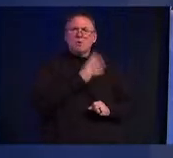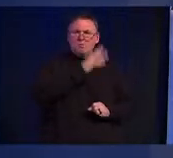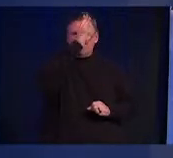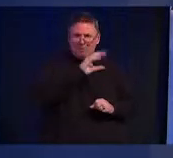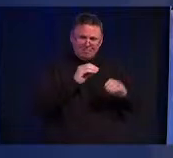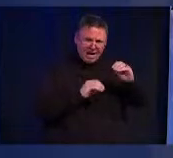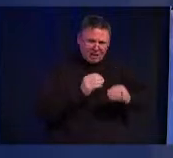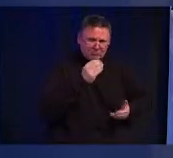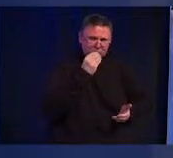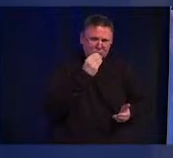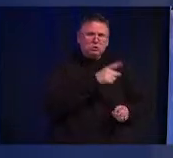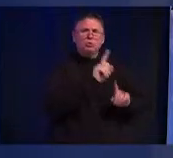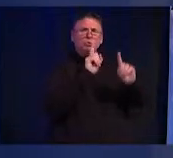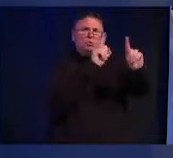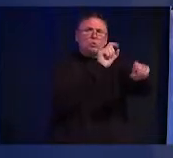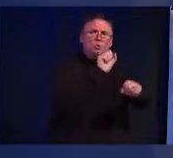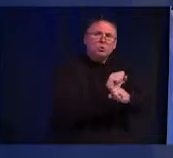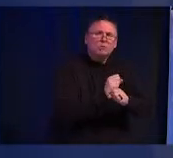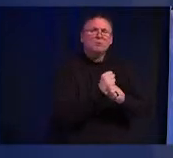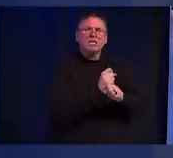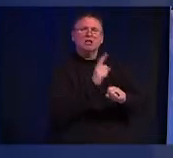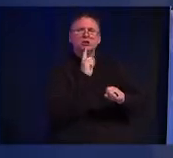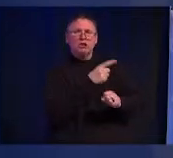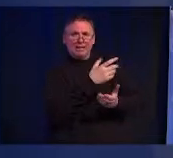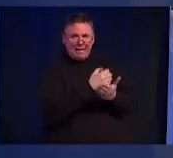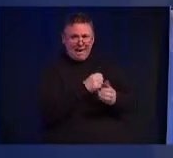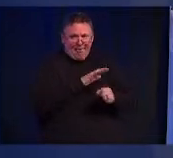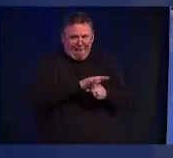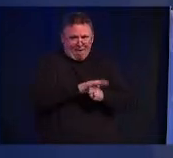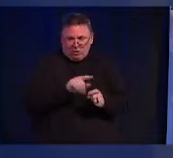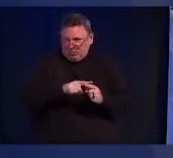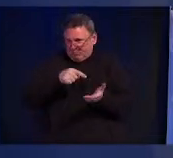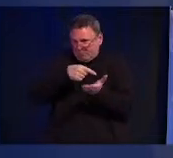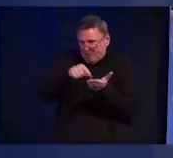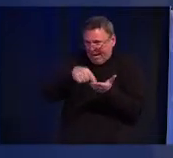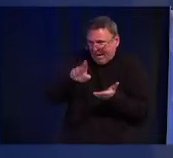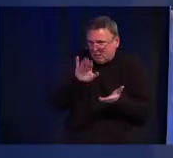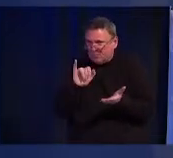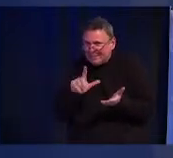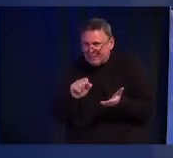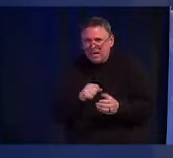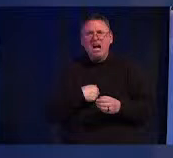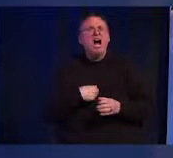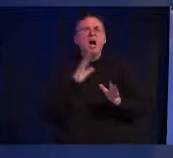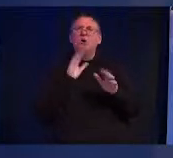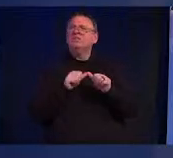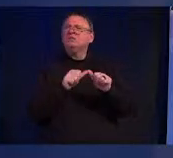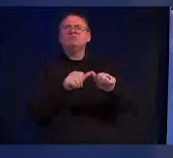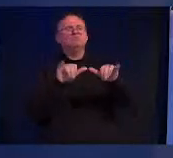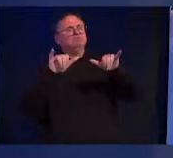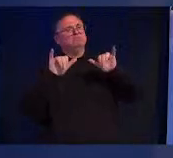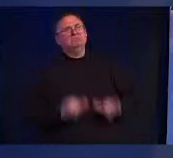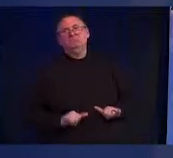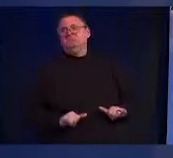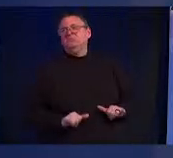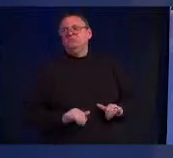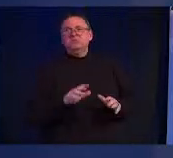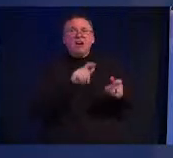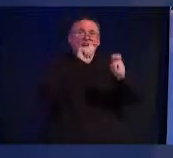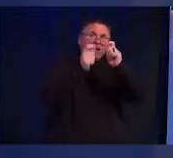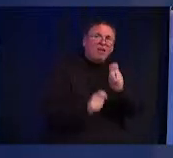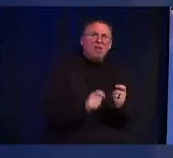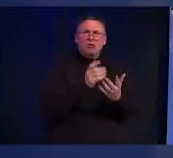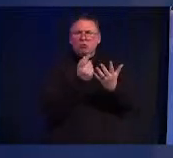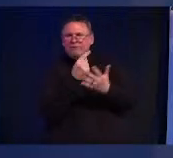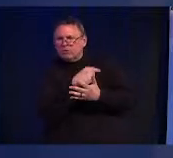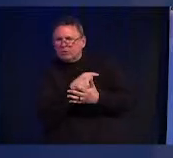to make sure they can make ends meet and get ahead. And I will continue to do that. There are a lot of things that we need to review and a lot of discussions